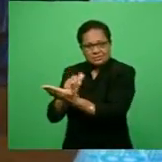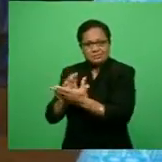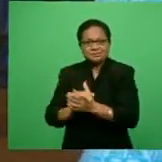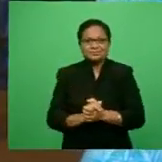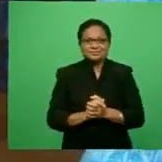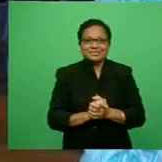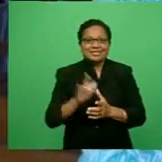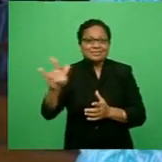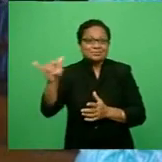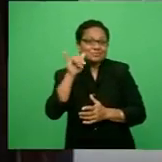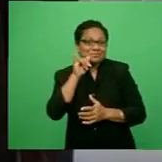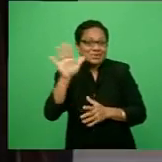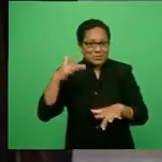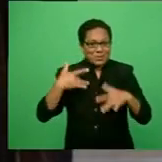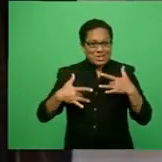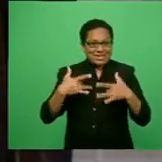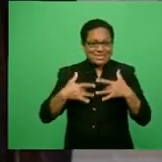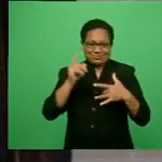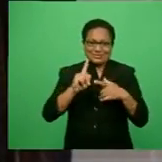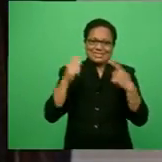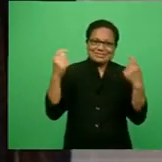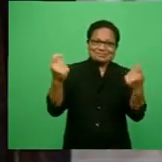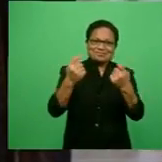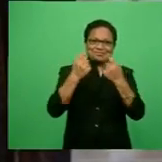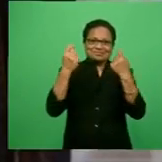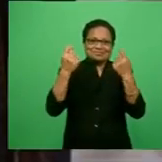and life of Frank Hilton celebrated.